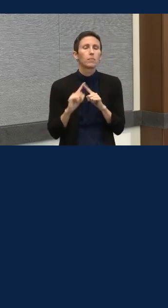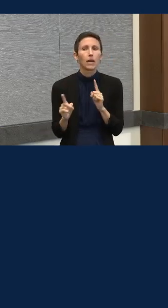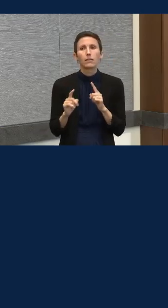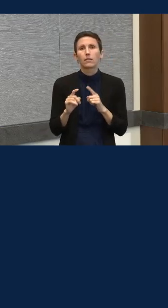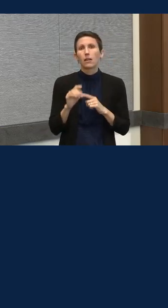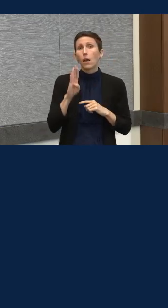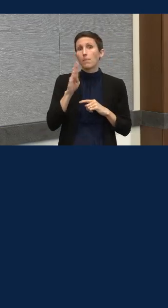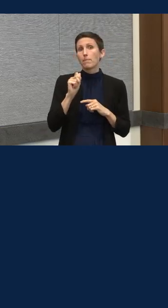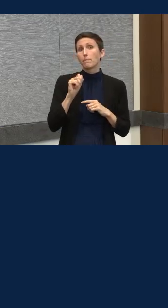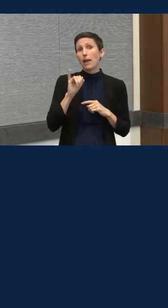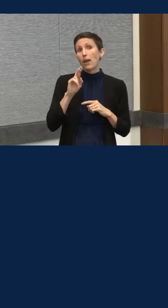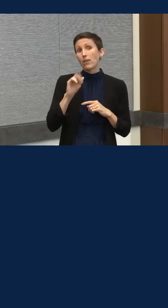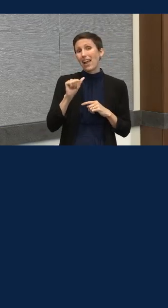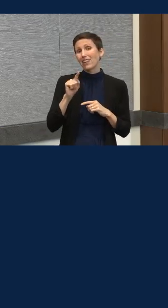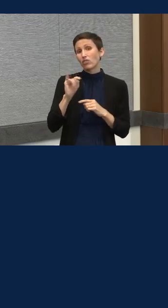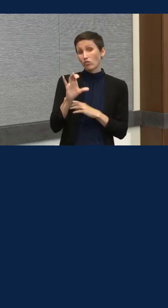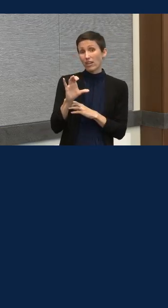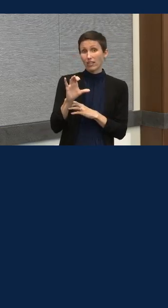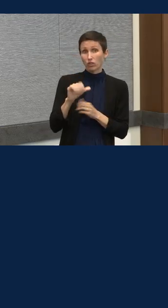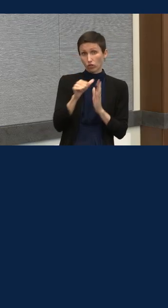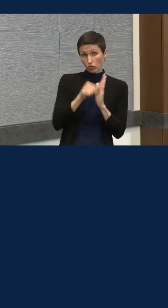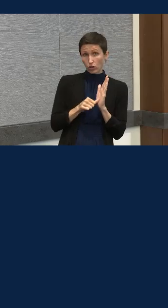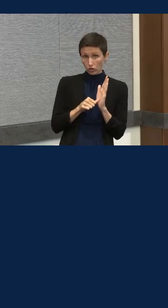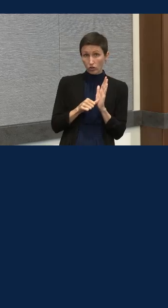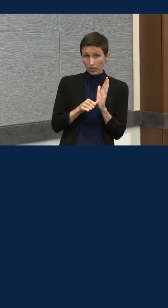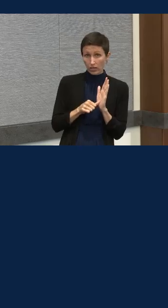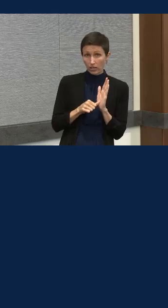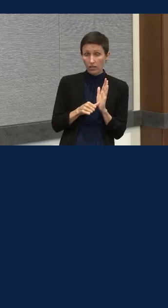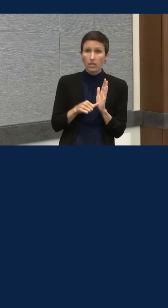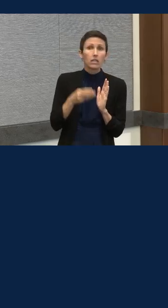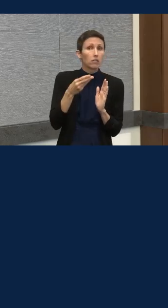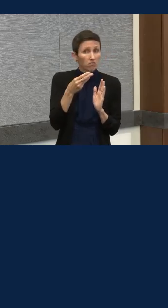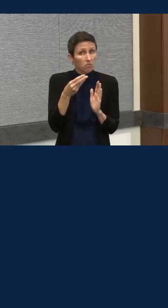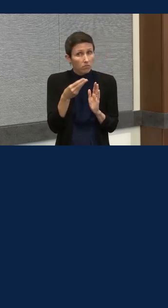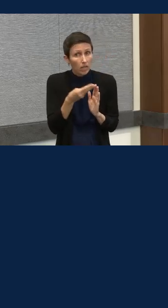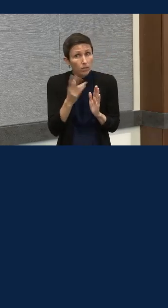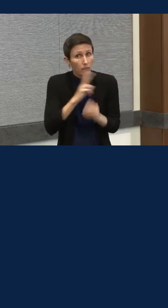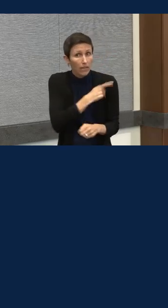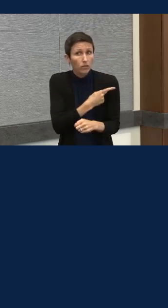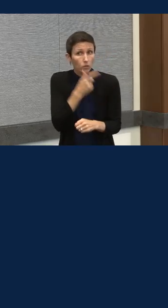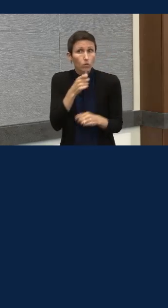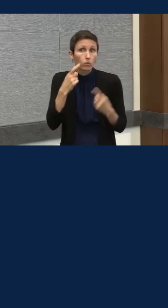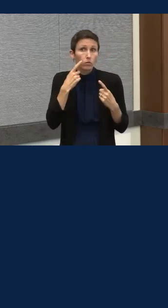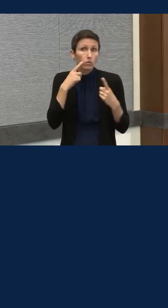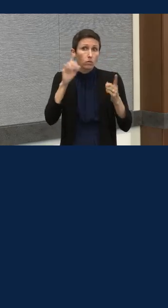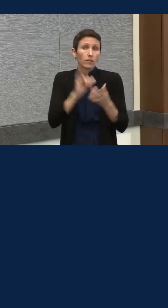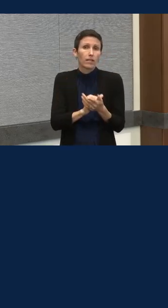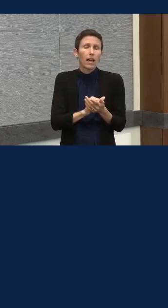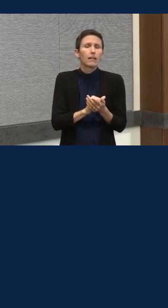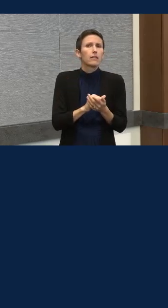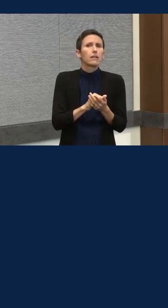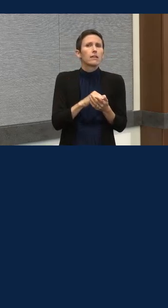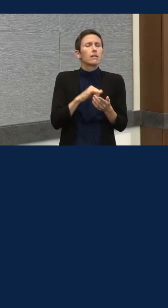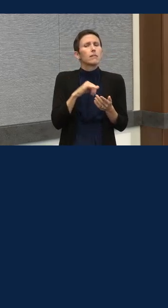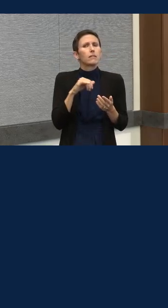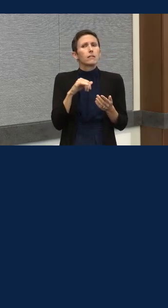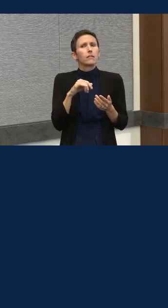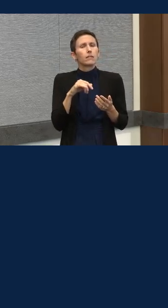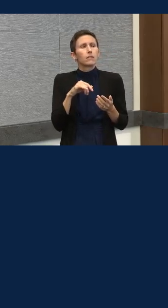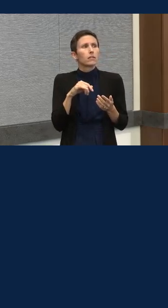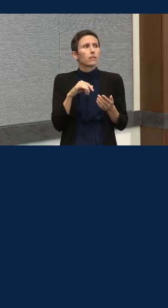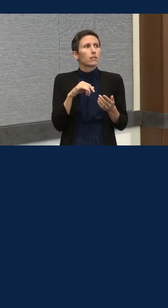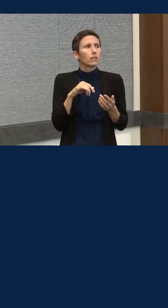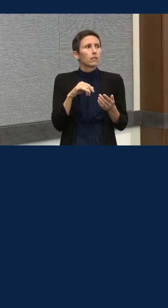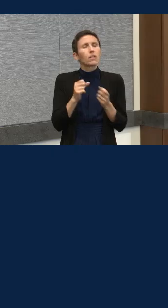bariatric surgery in a certain percentage of patients accomplishes that, and there's a lot of study going on, but it's not really understood why that's the case. So there were